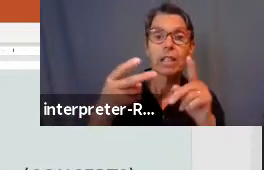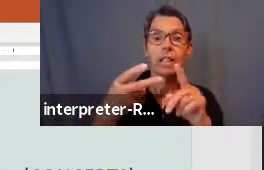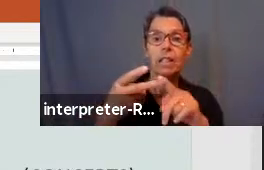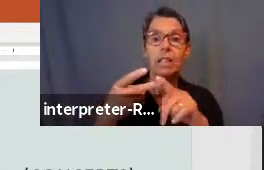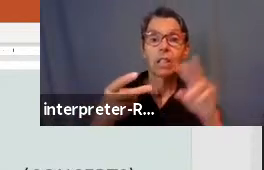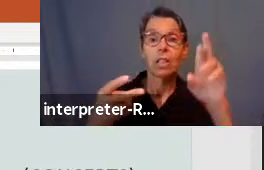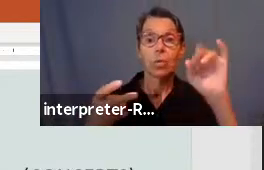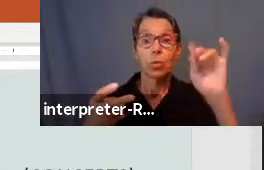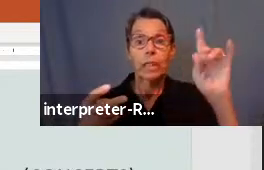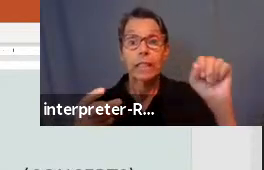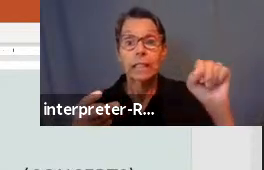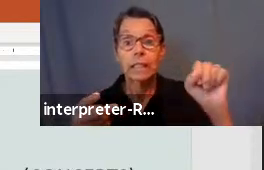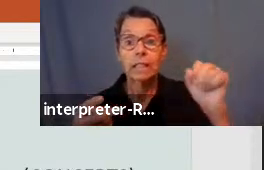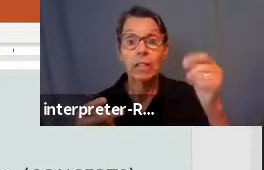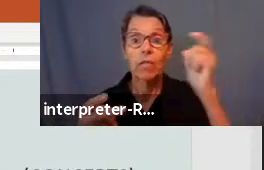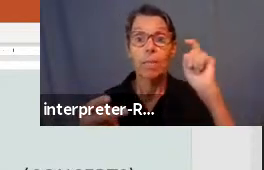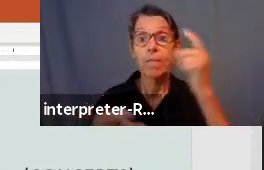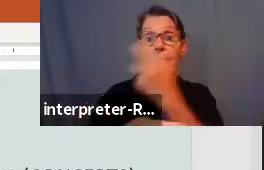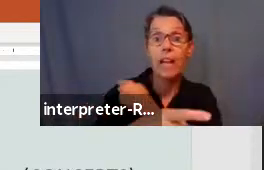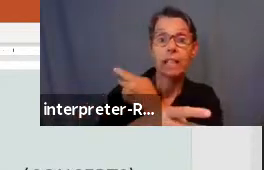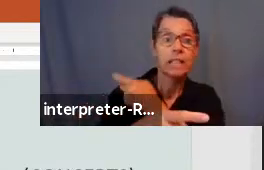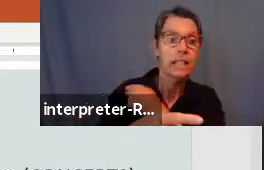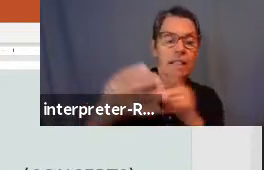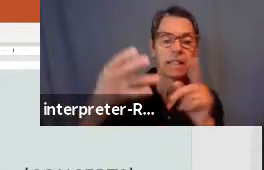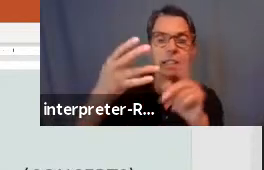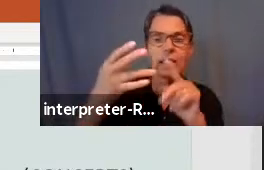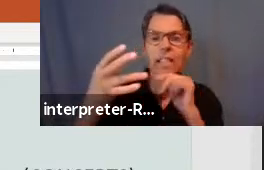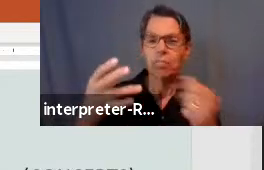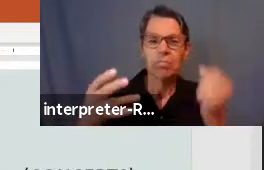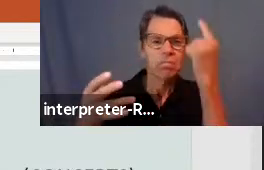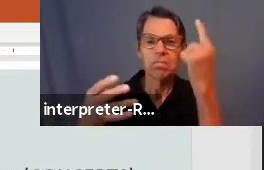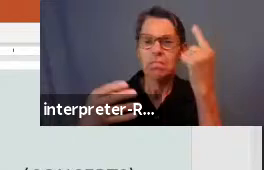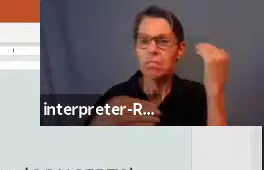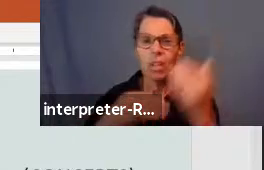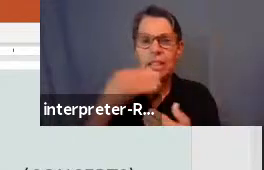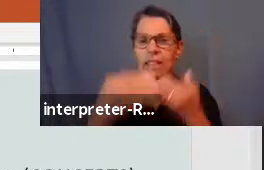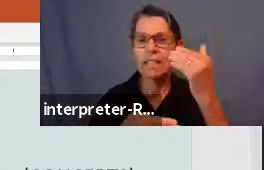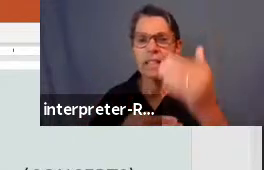didn't understand, how the process went about for the